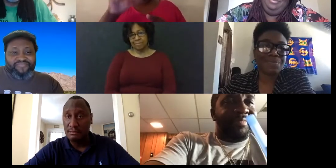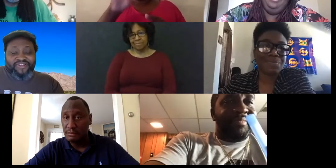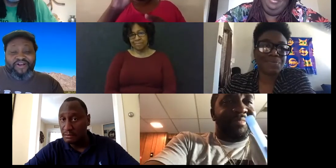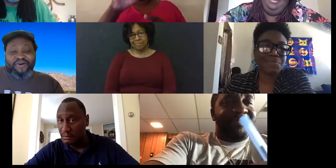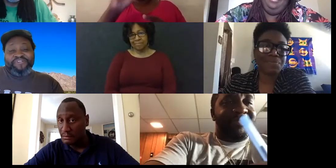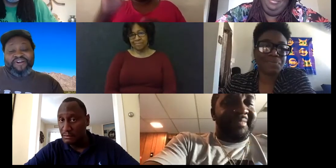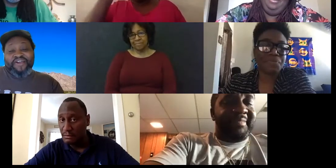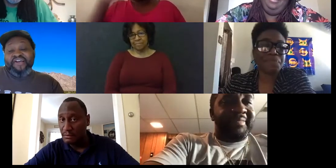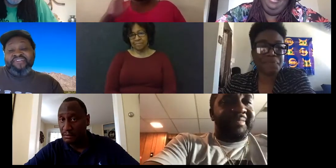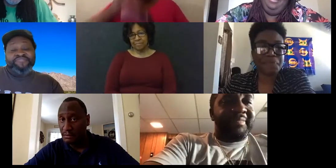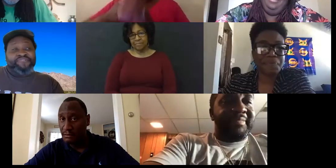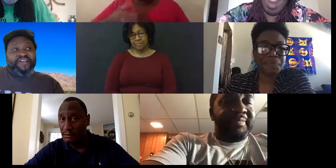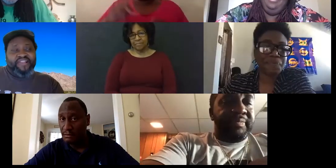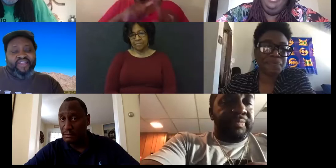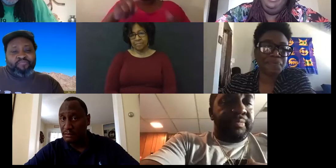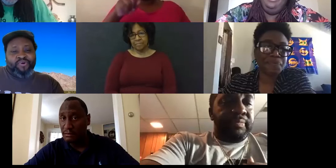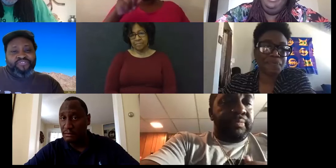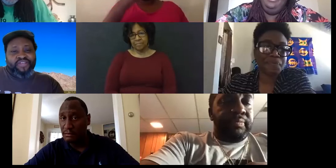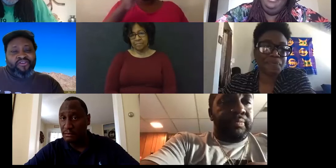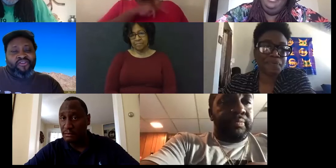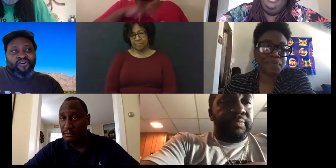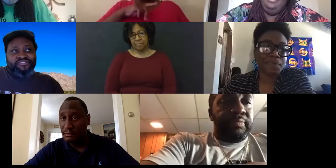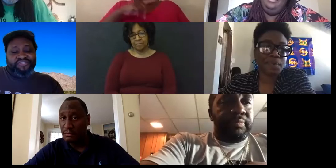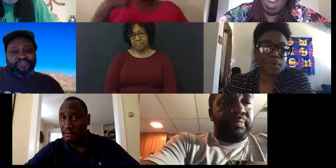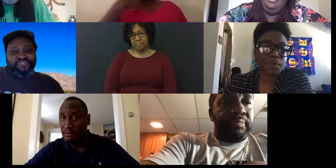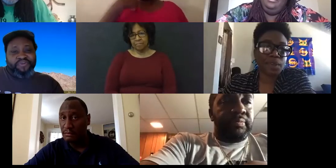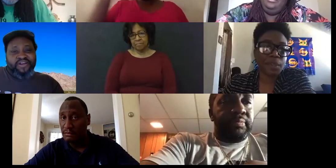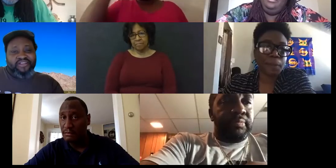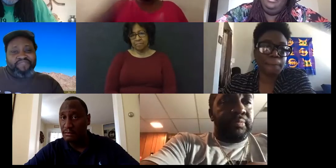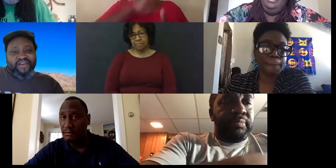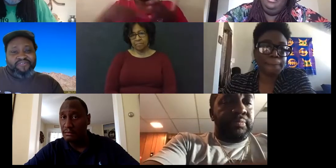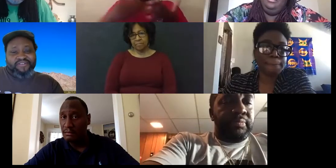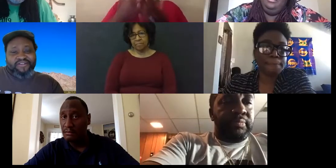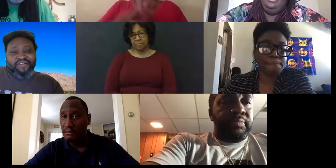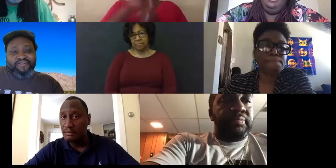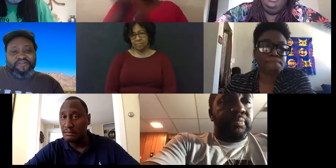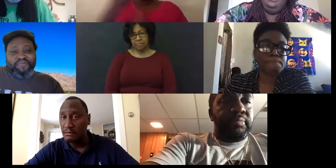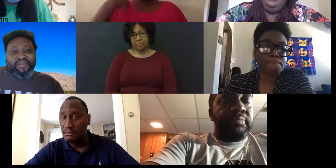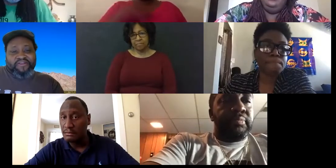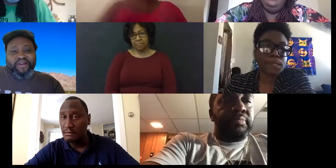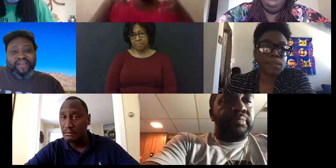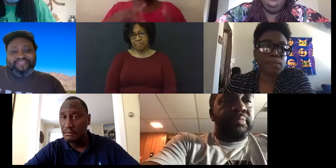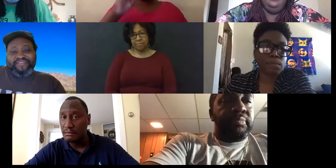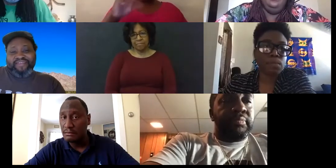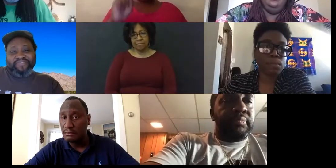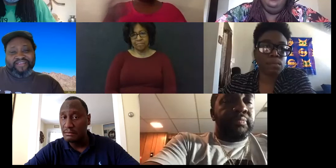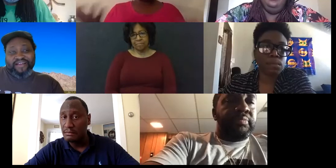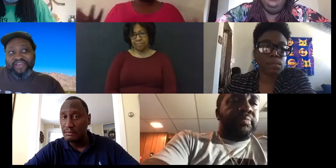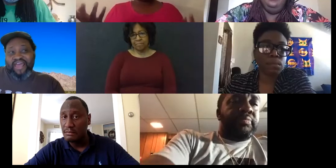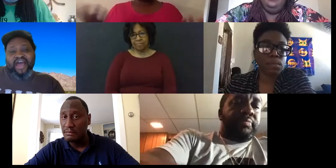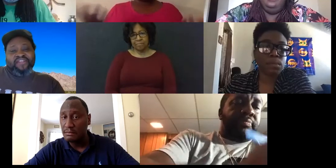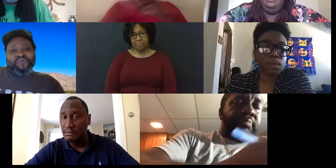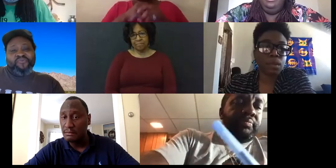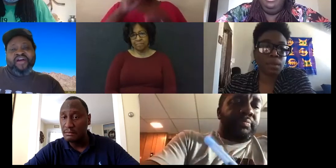into that one. Oh, I'm sorry. I just feel like in both in all situations, we're kind of left out. You know what I mean? In a grand scheme of things,